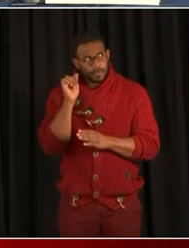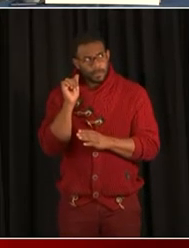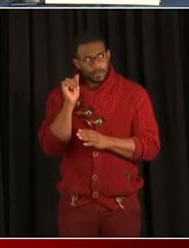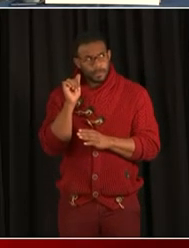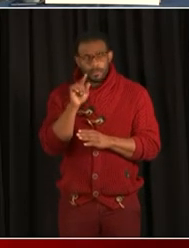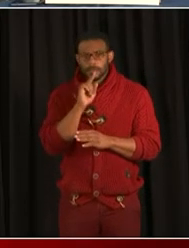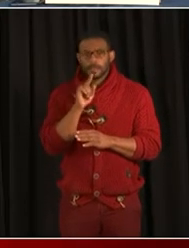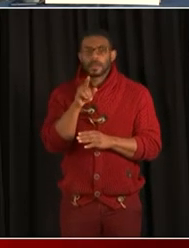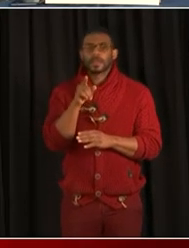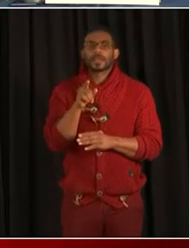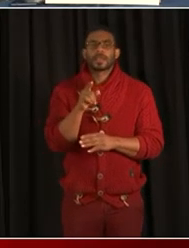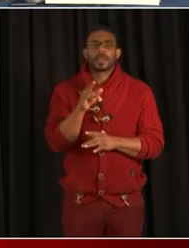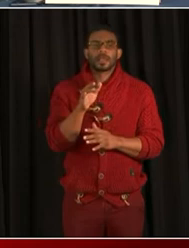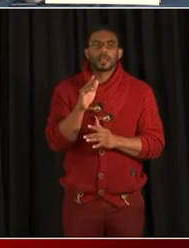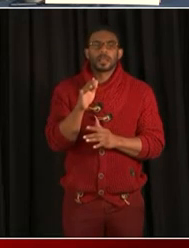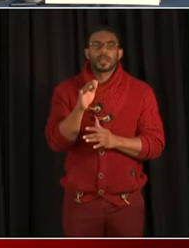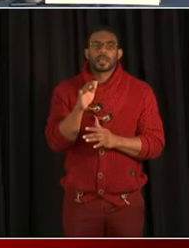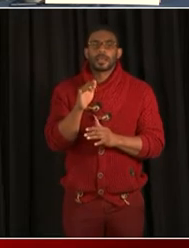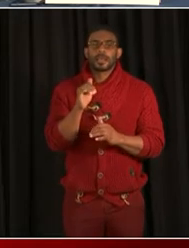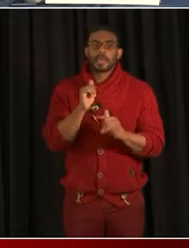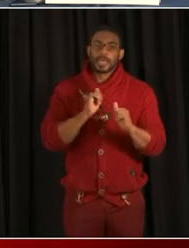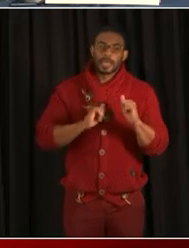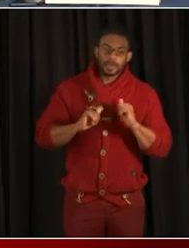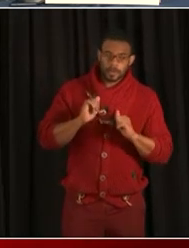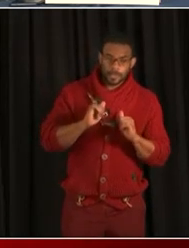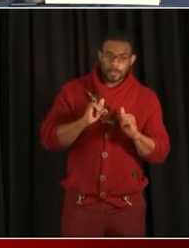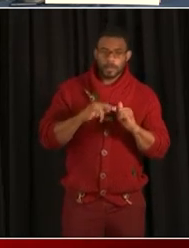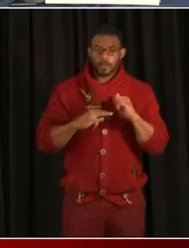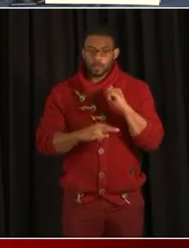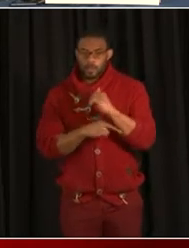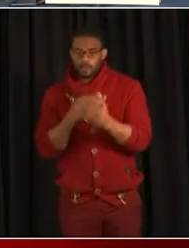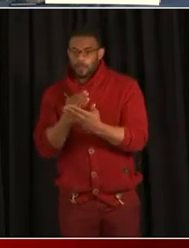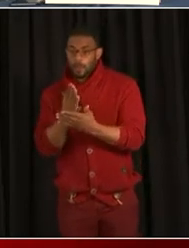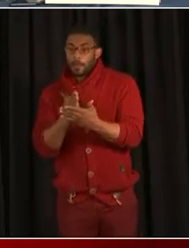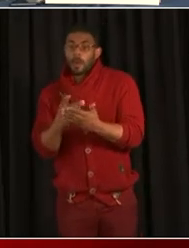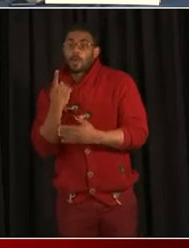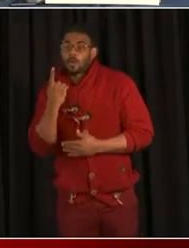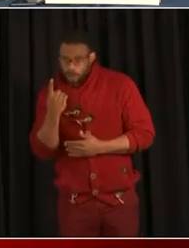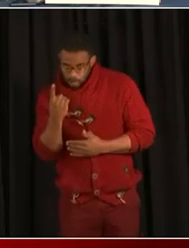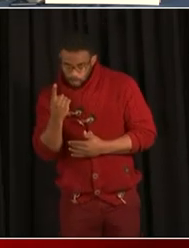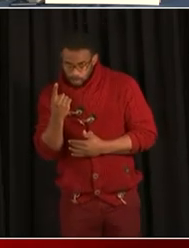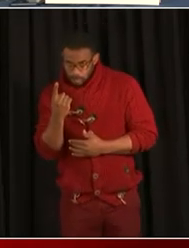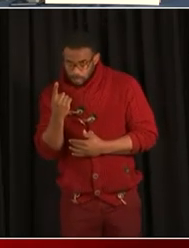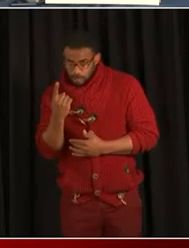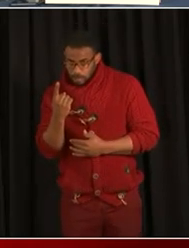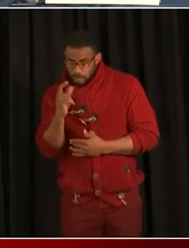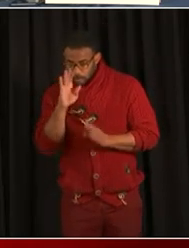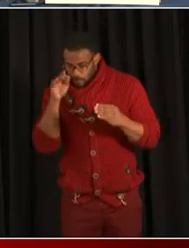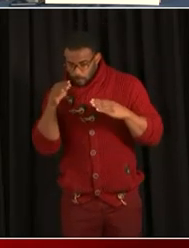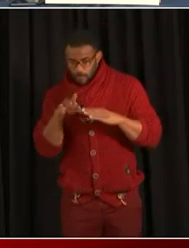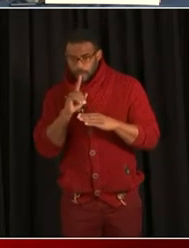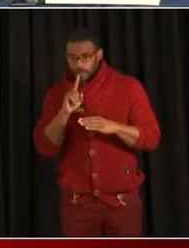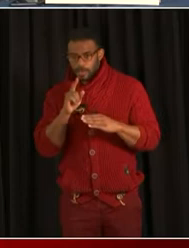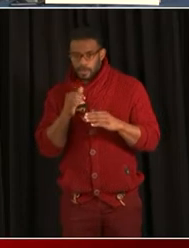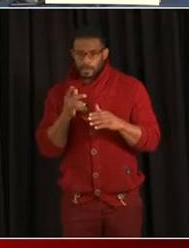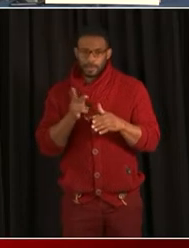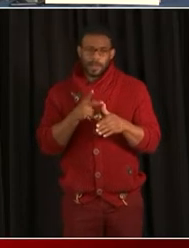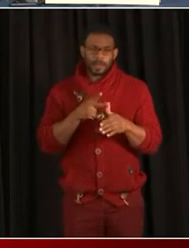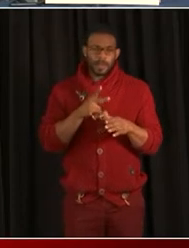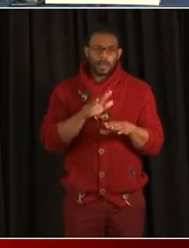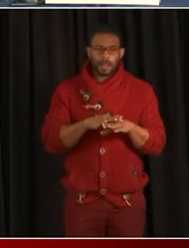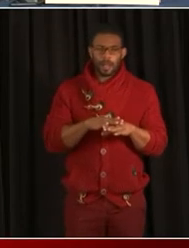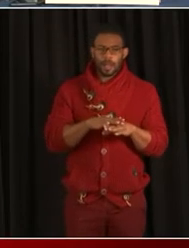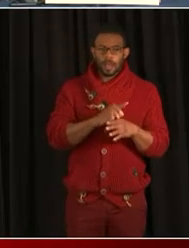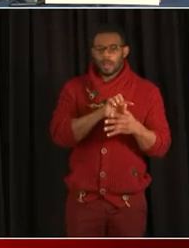yesterday, is the Entertainment Bridge Fund Part 1, if you will. And its focus is